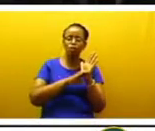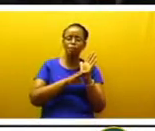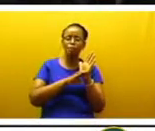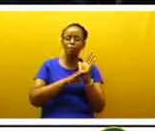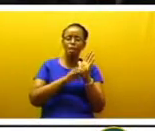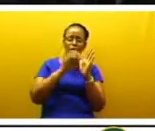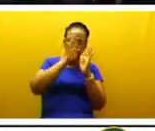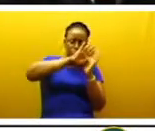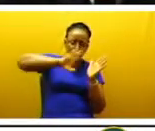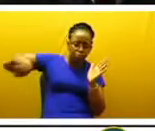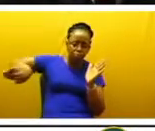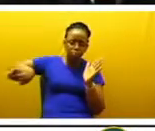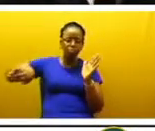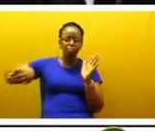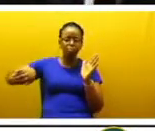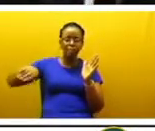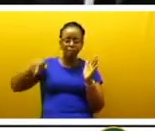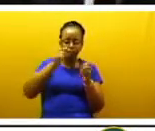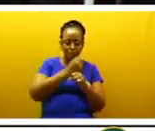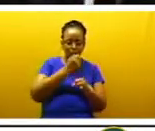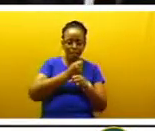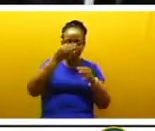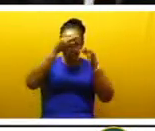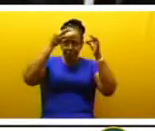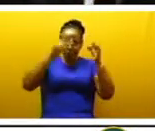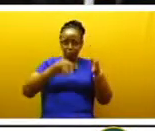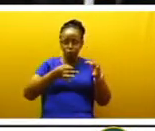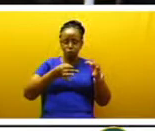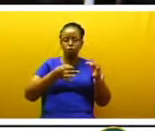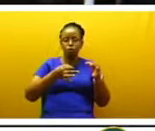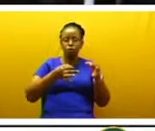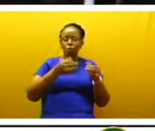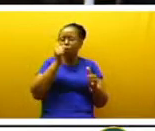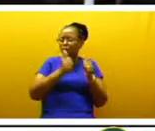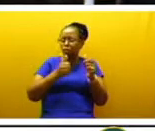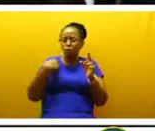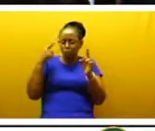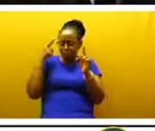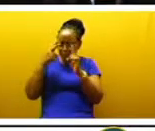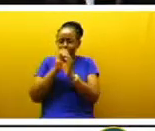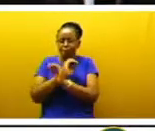justifications and arrive at a subjective,